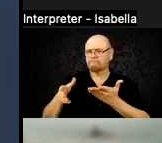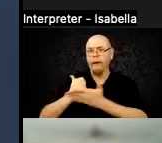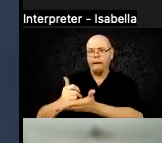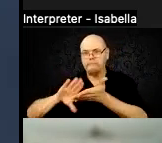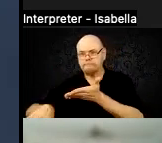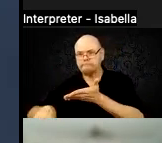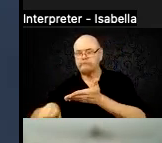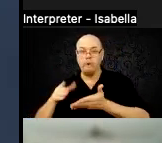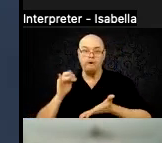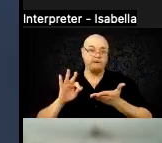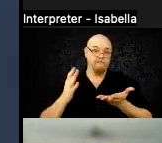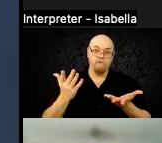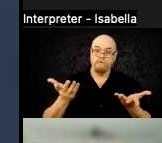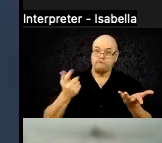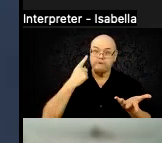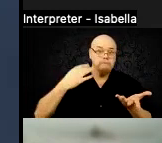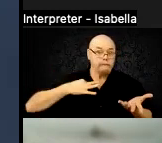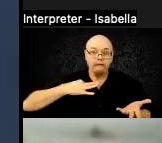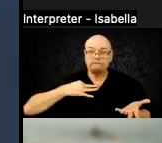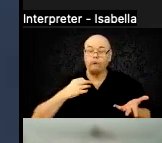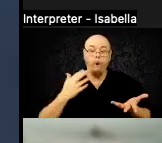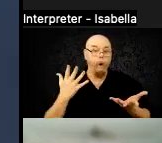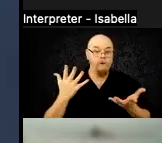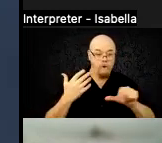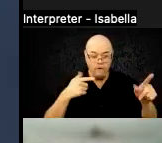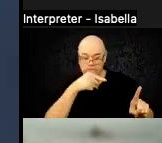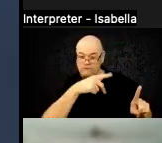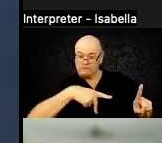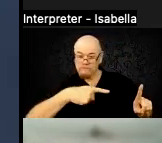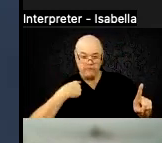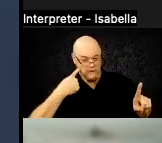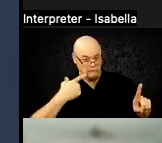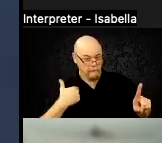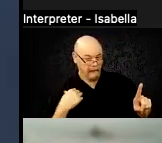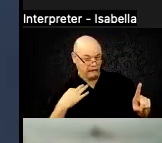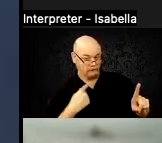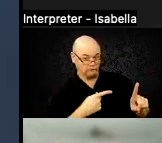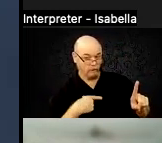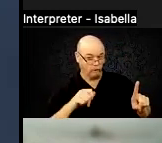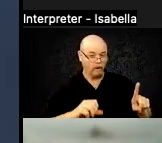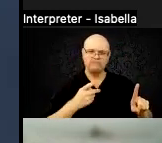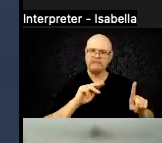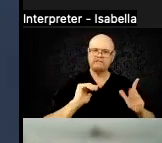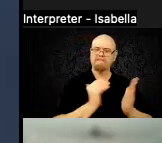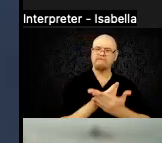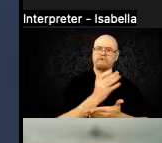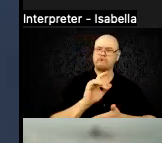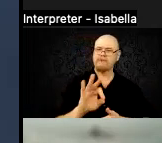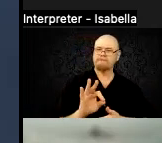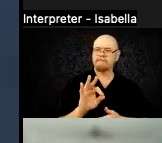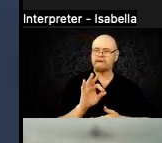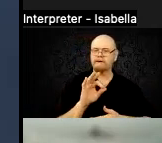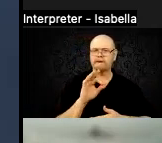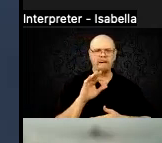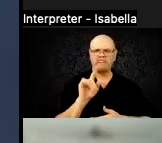be eligible, or if you know someone else is eligible or think they might be, they can contact New Leaf Illinois today to complete a